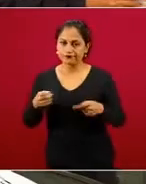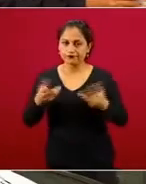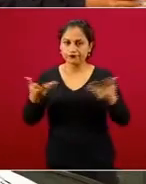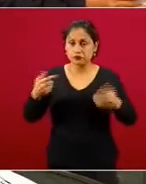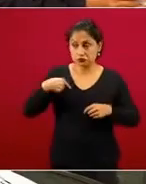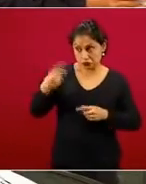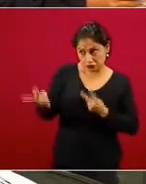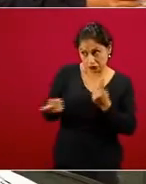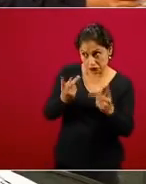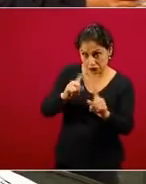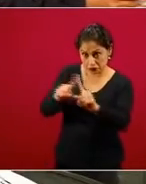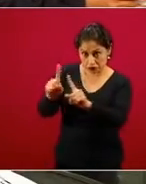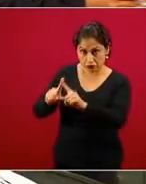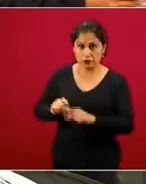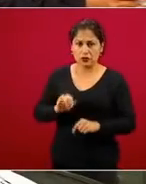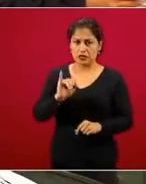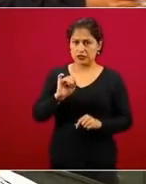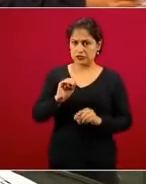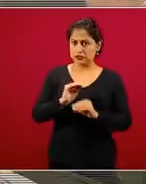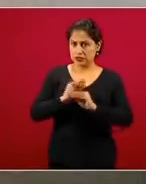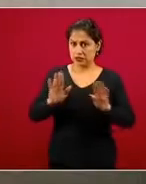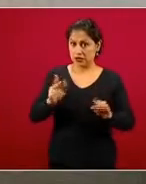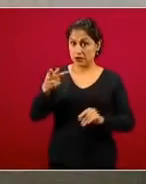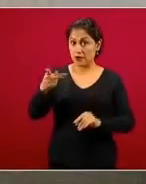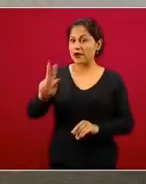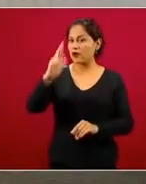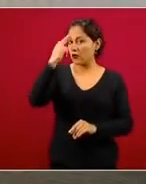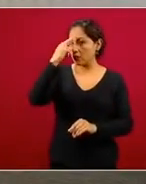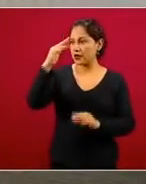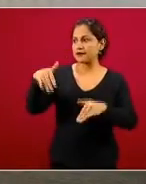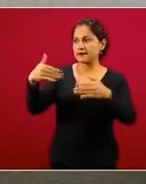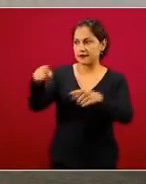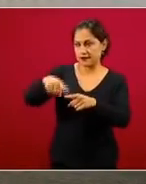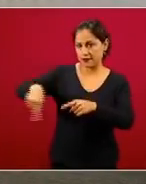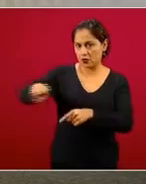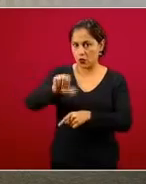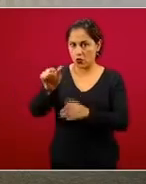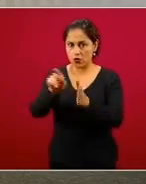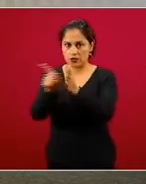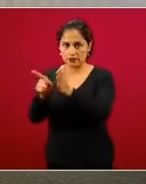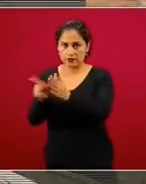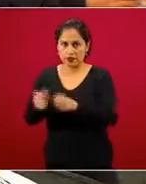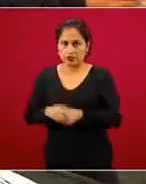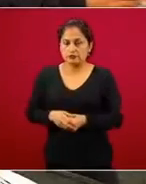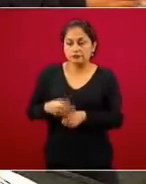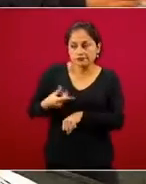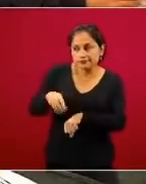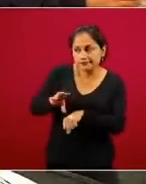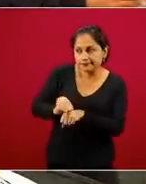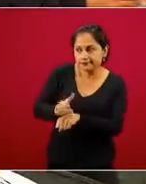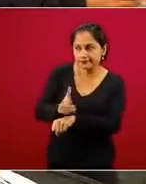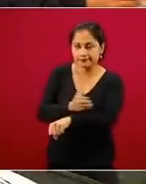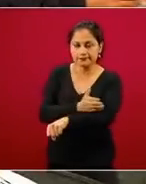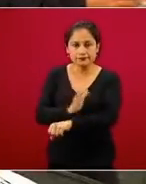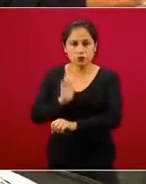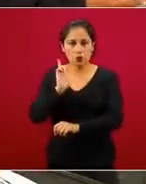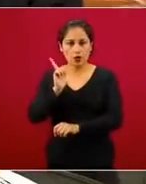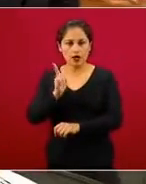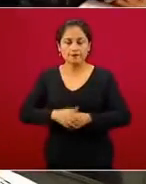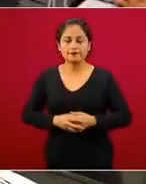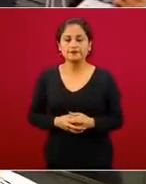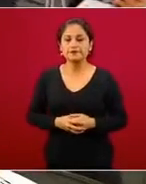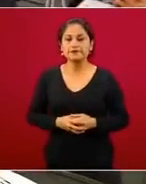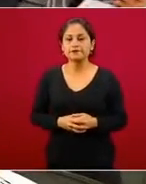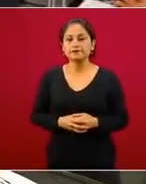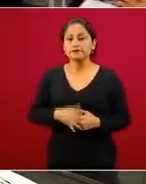first question, if you would let me have a few. Yes, please, just remember there are other people. Oh, yes, please, I hope my